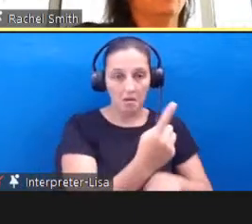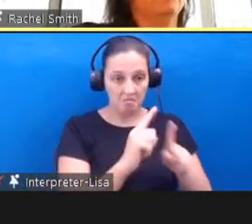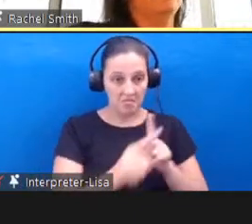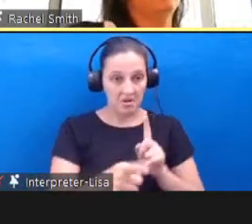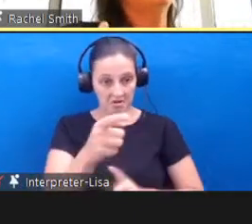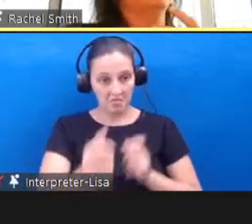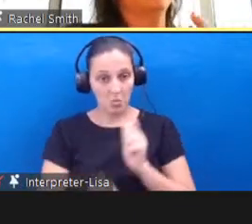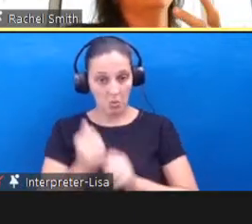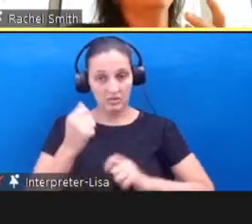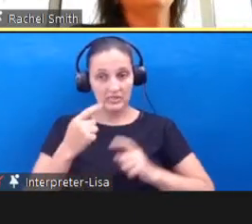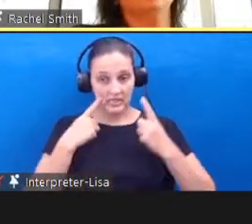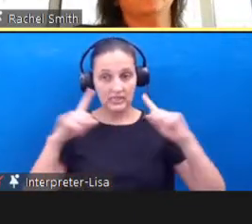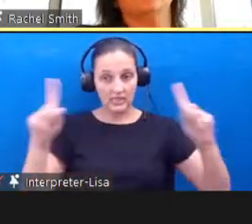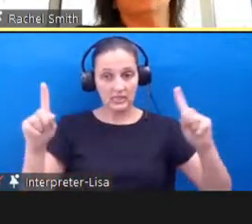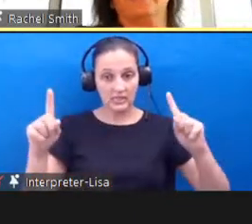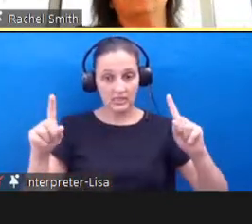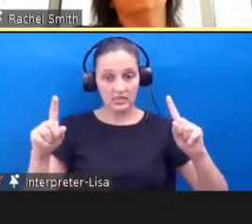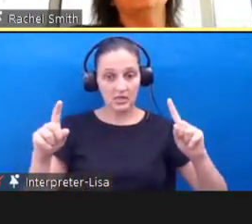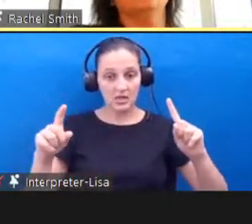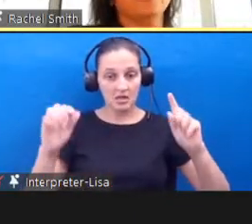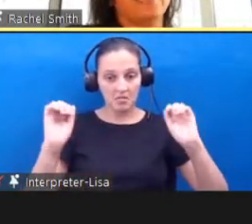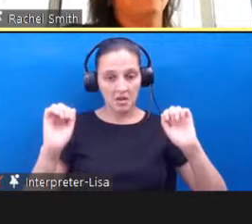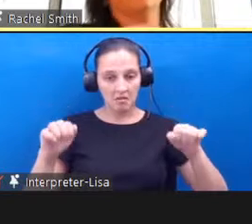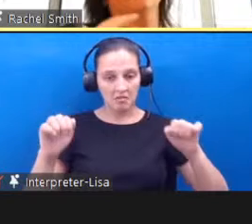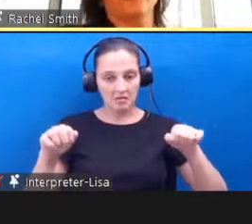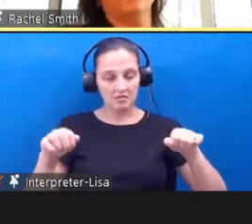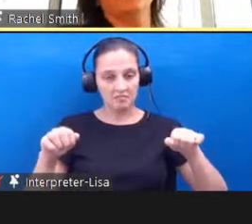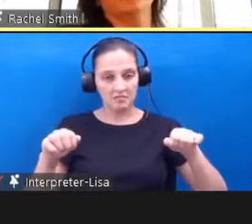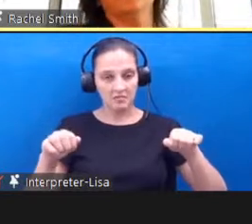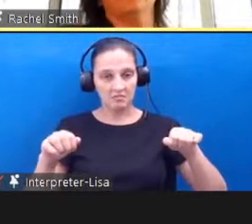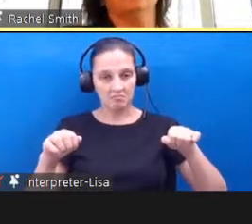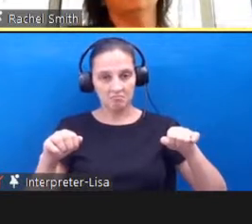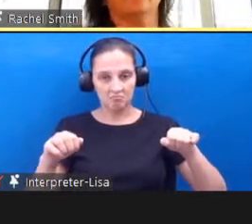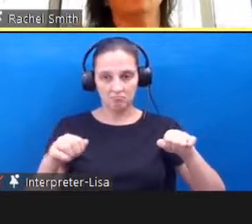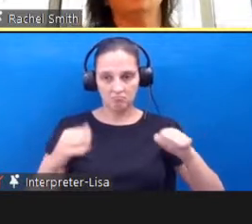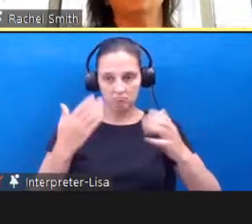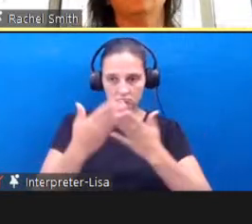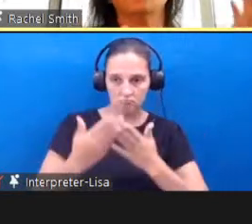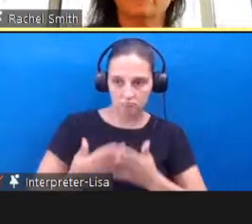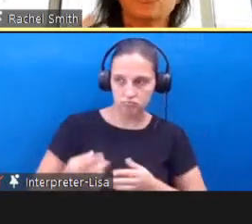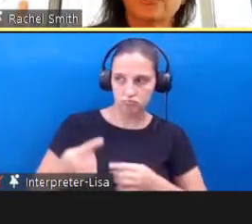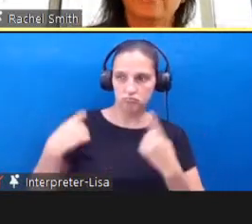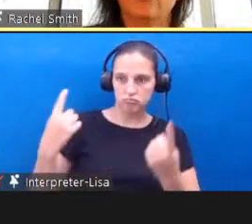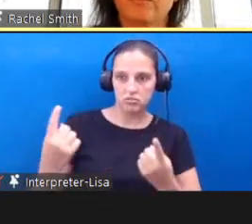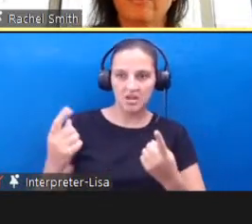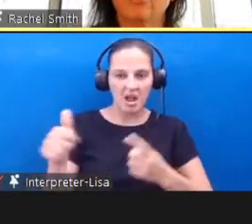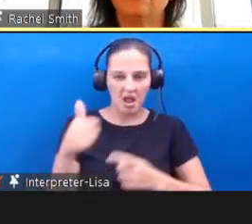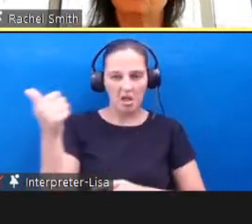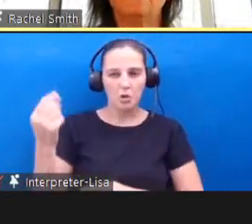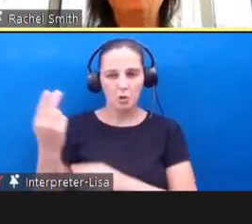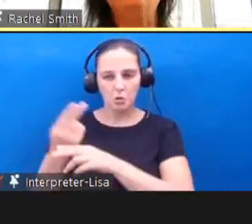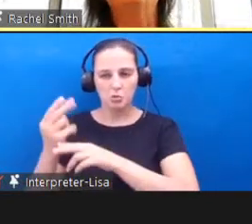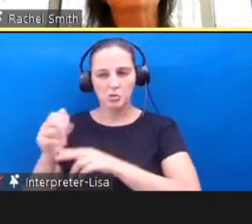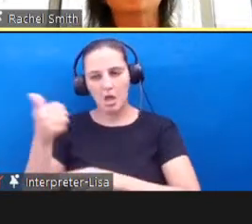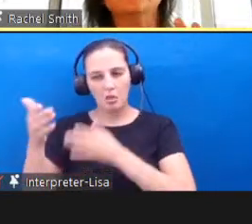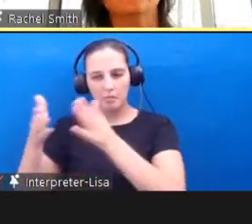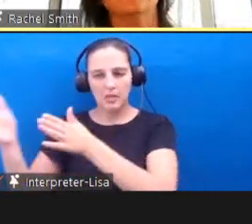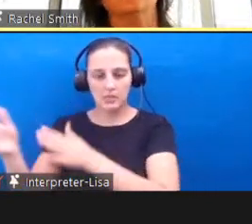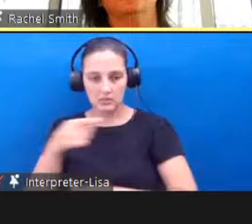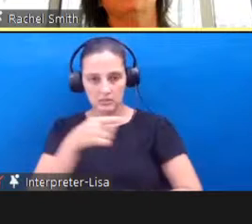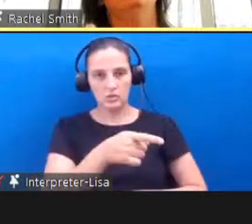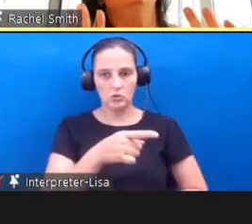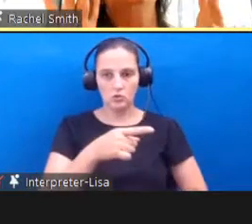now of finding the most exoplanets, at least to date. There are other new missions out there that are using astrometry and other methods. But